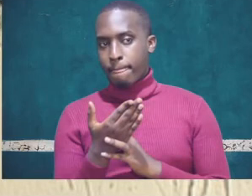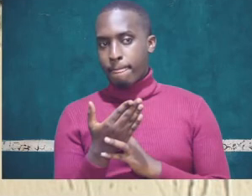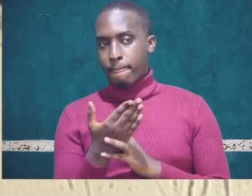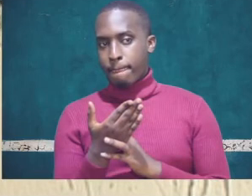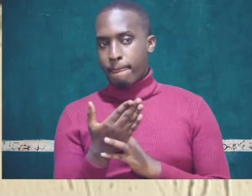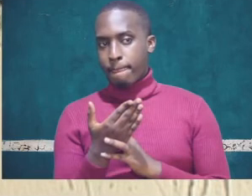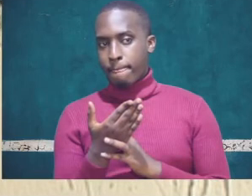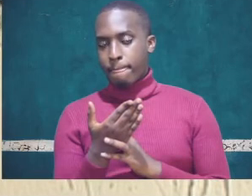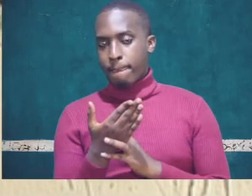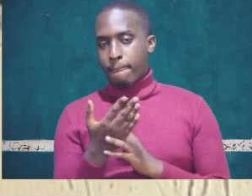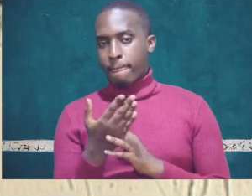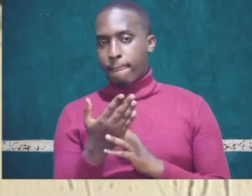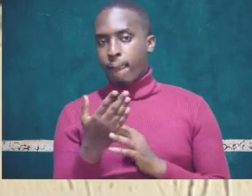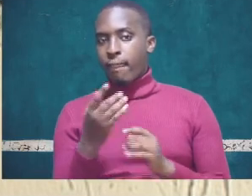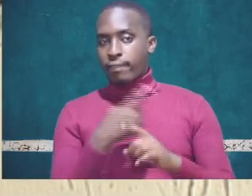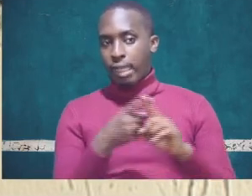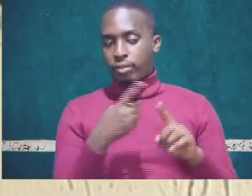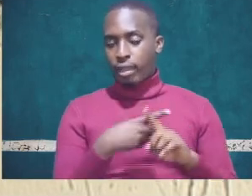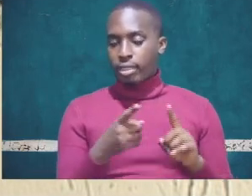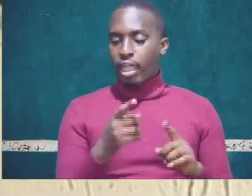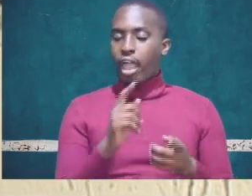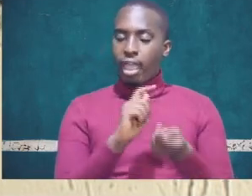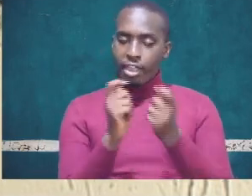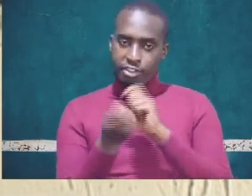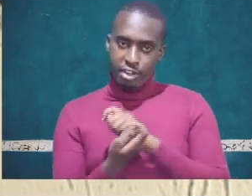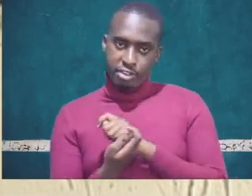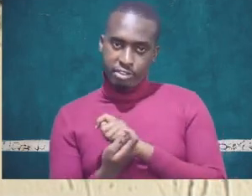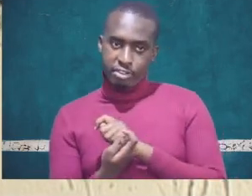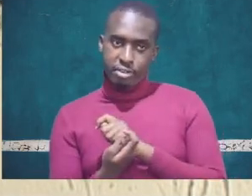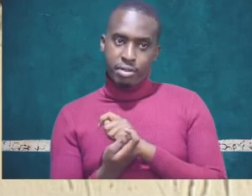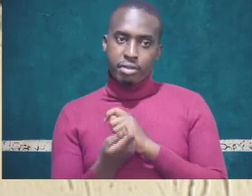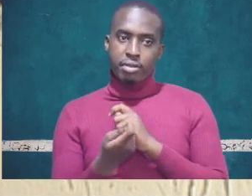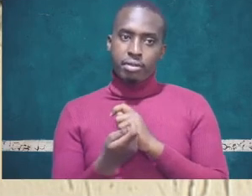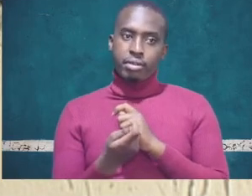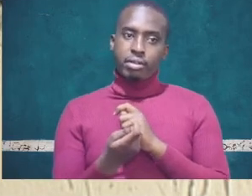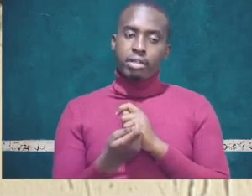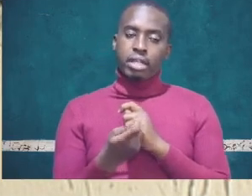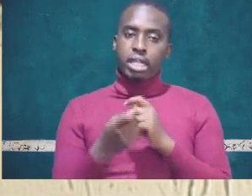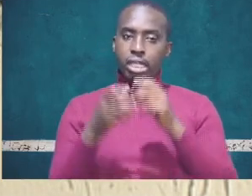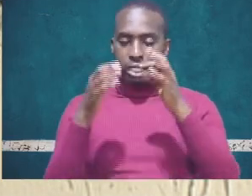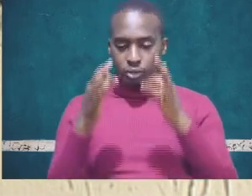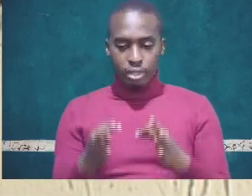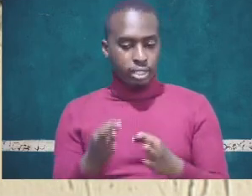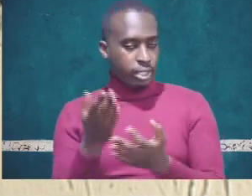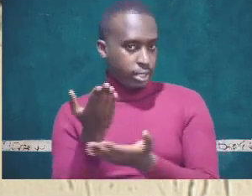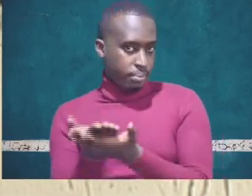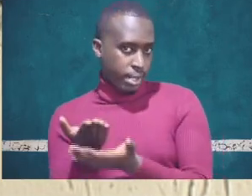a change, distinguish between a change in quantity demanded,